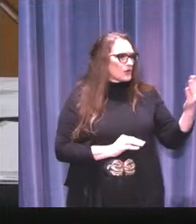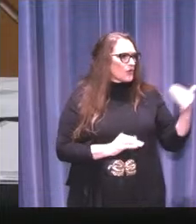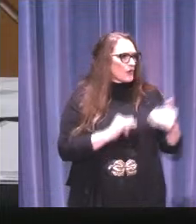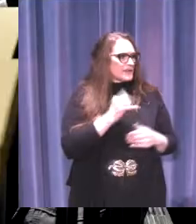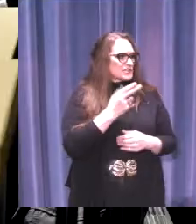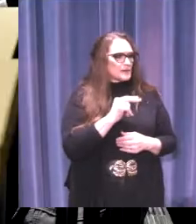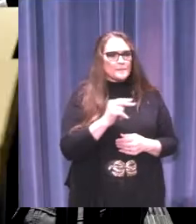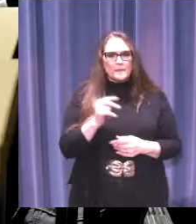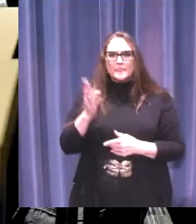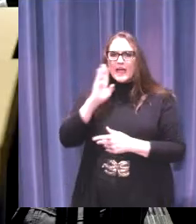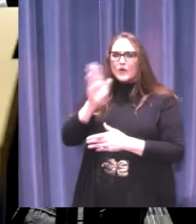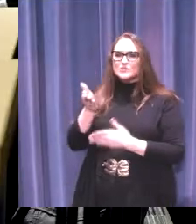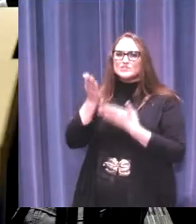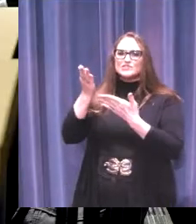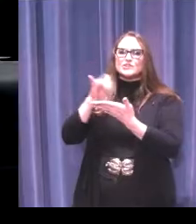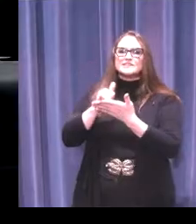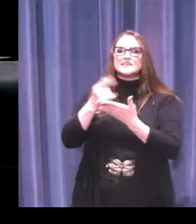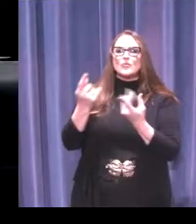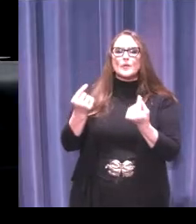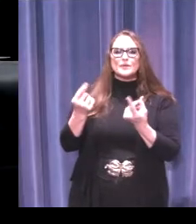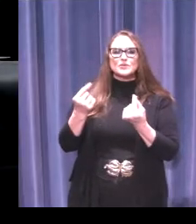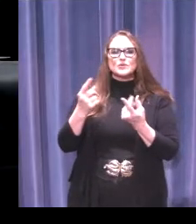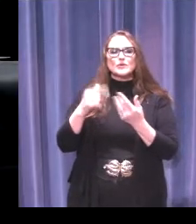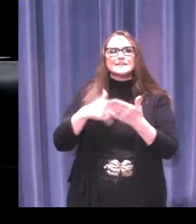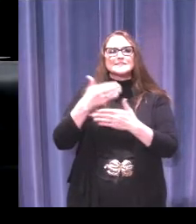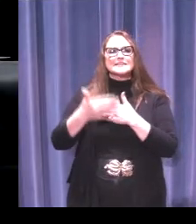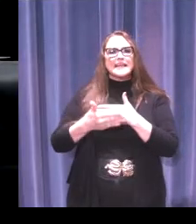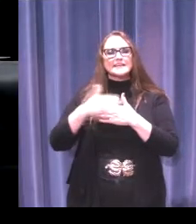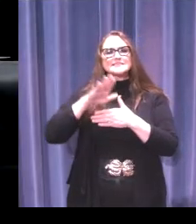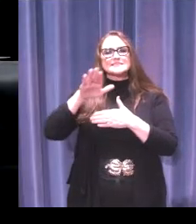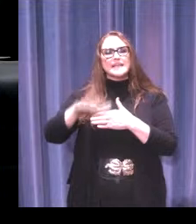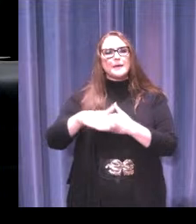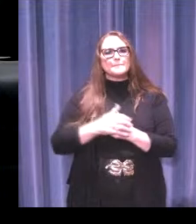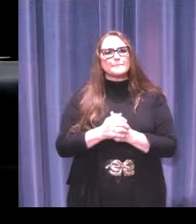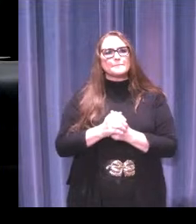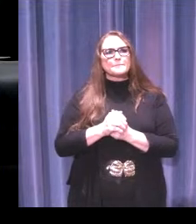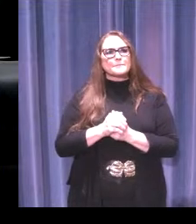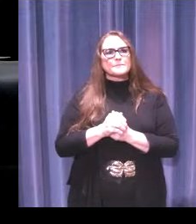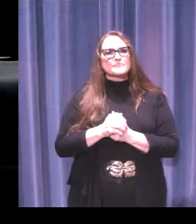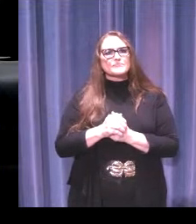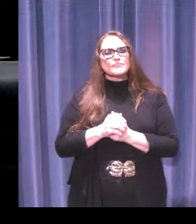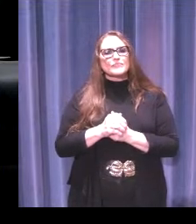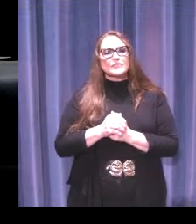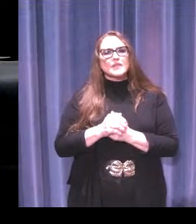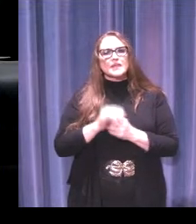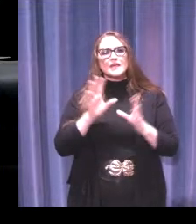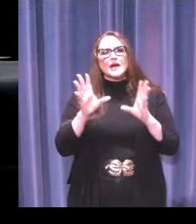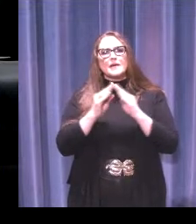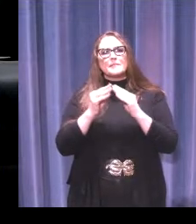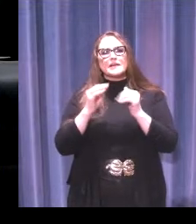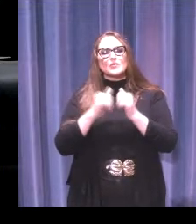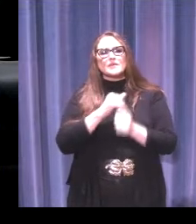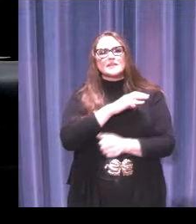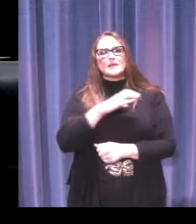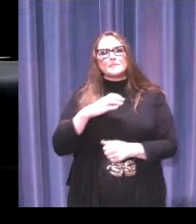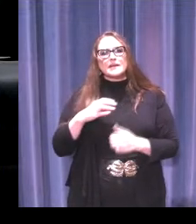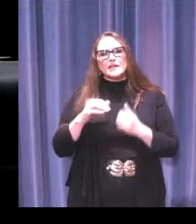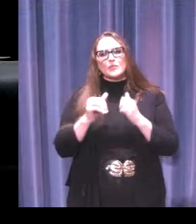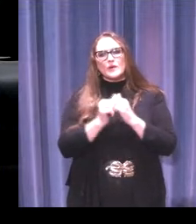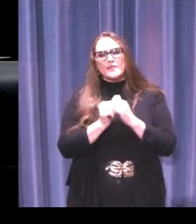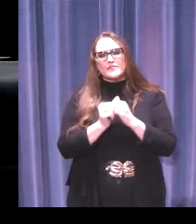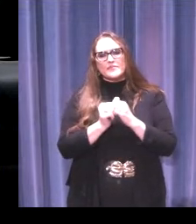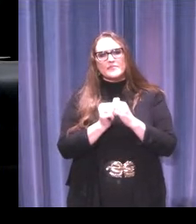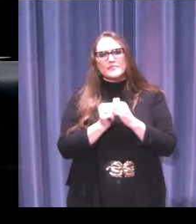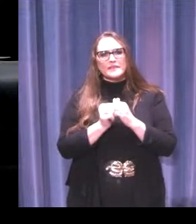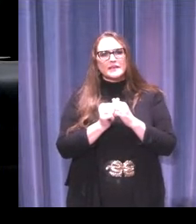I John. would suggest that what we do is the next step is a meeting with the committee with